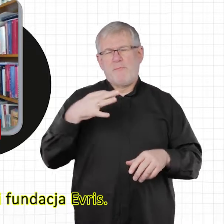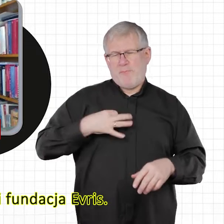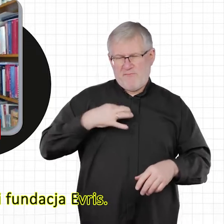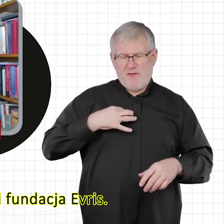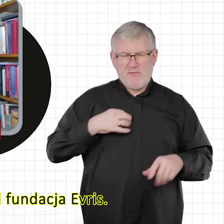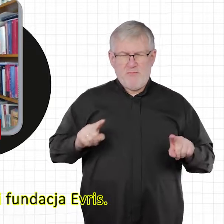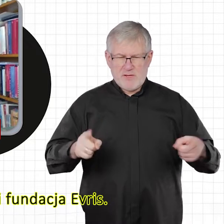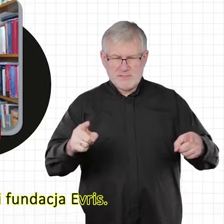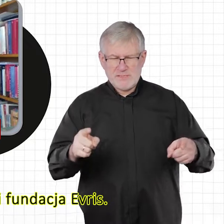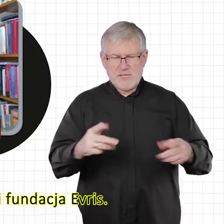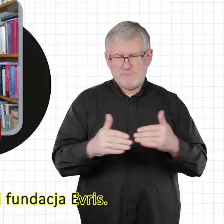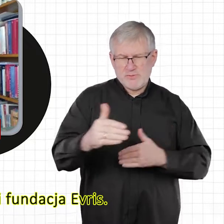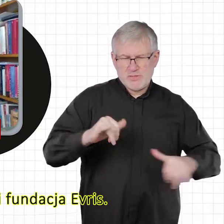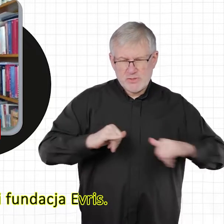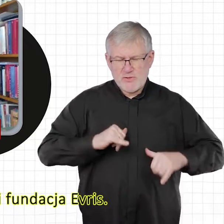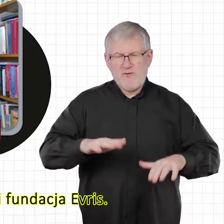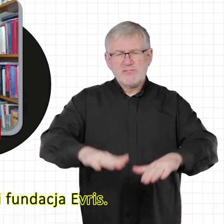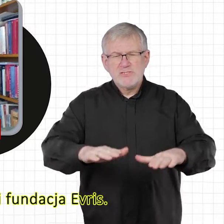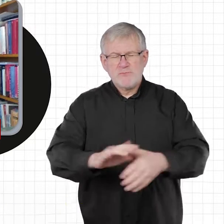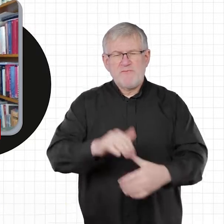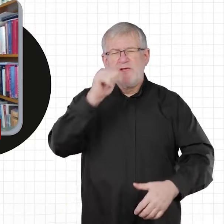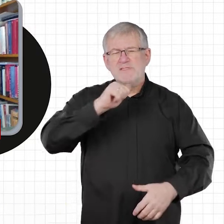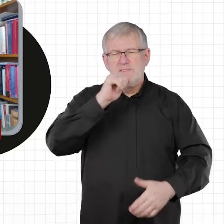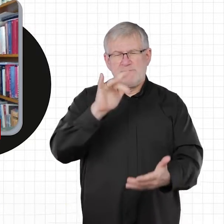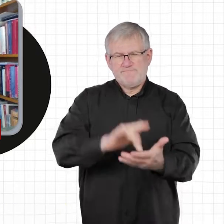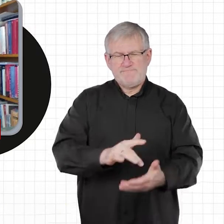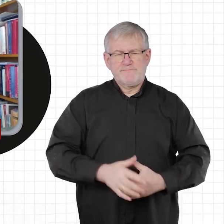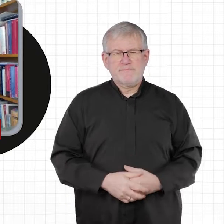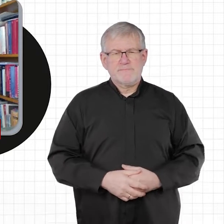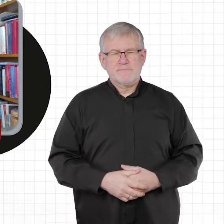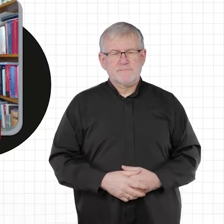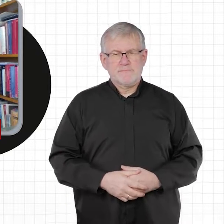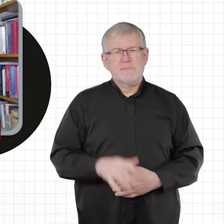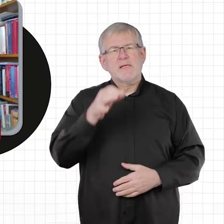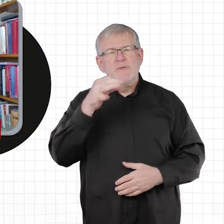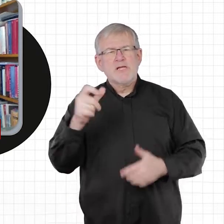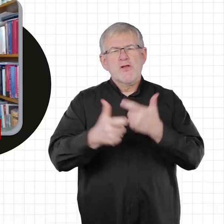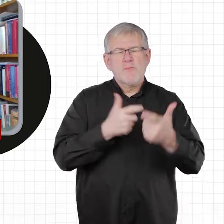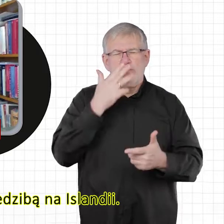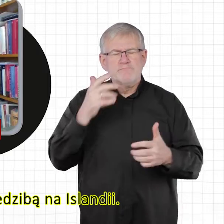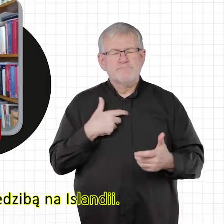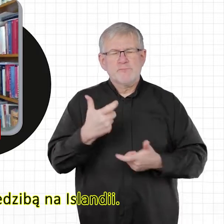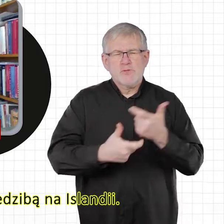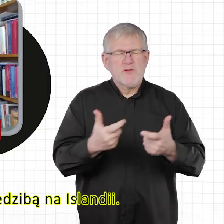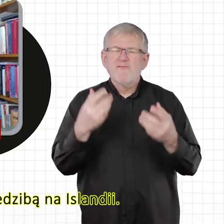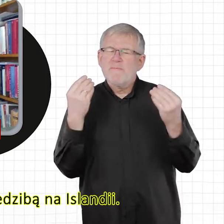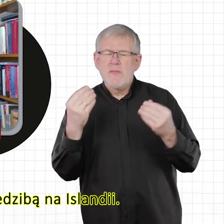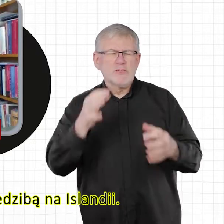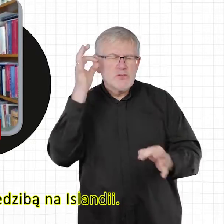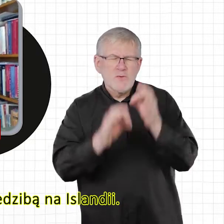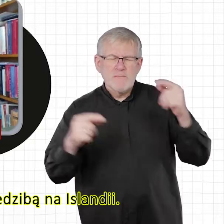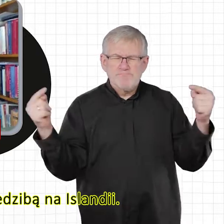few words about Evris Foundation. Would you tell us more, Bryndís? Yes.